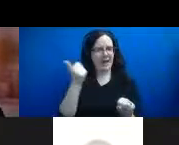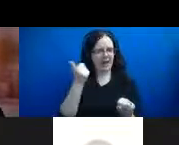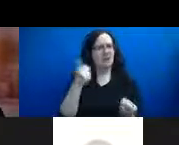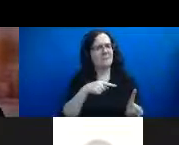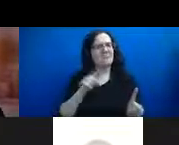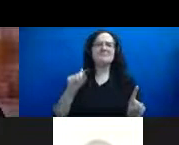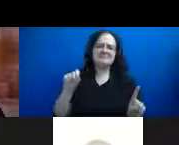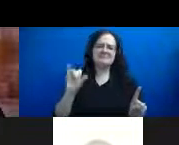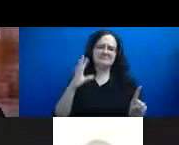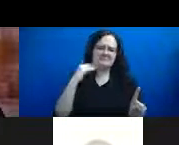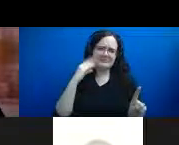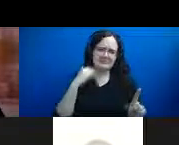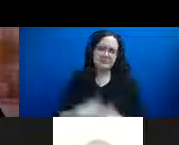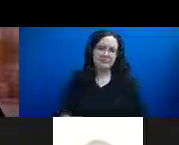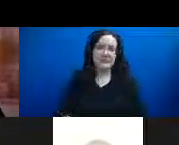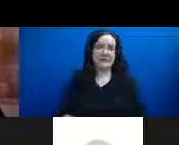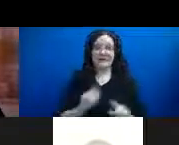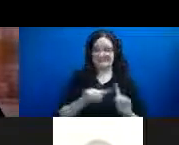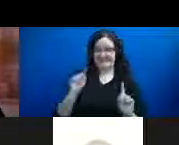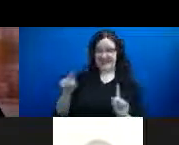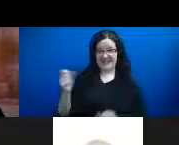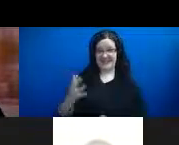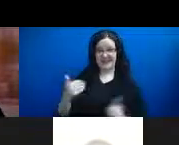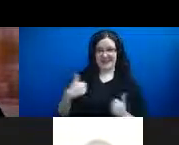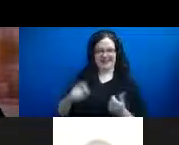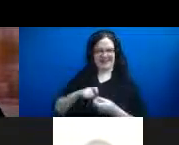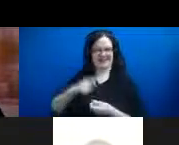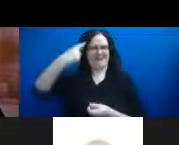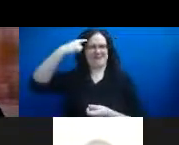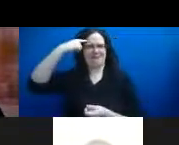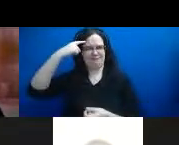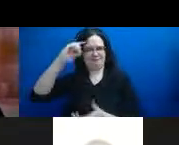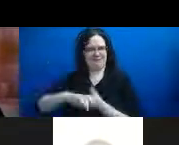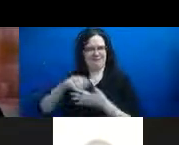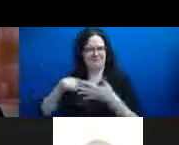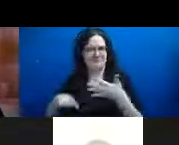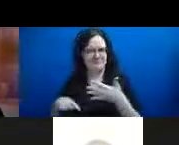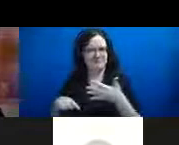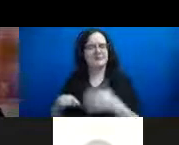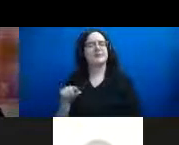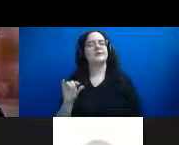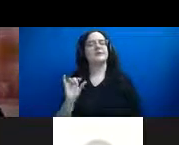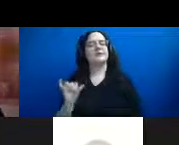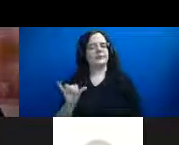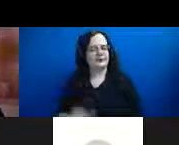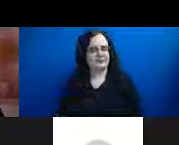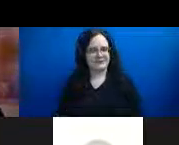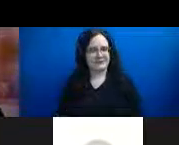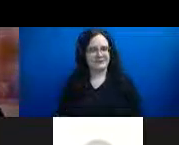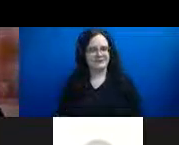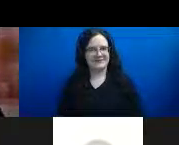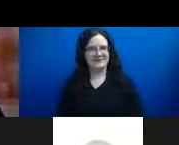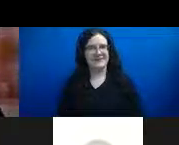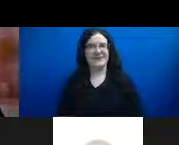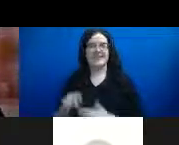But there's specific gambling cognitions that are purported to really make